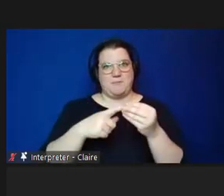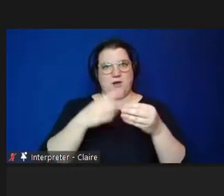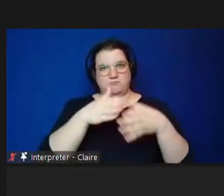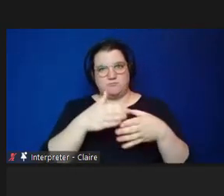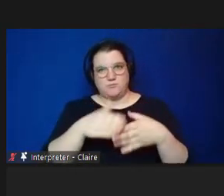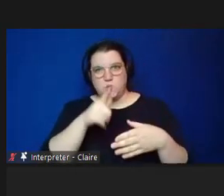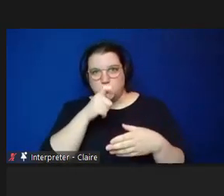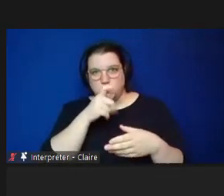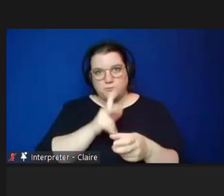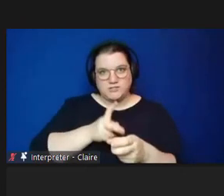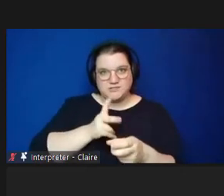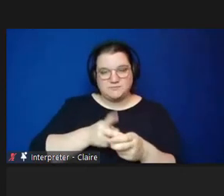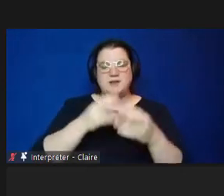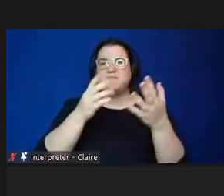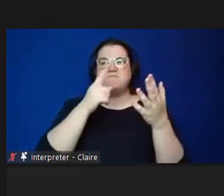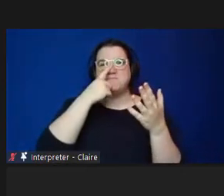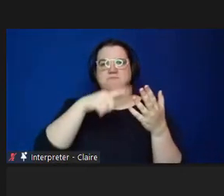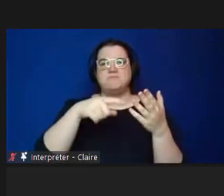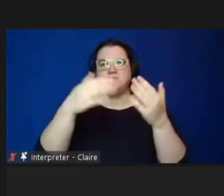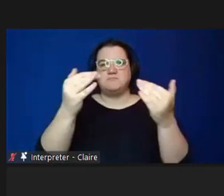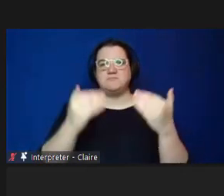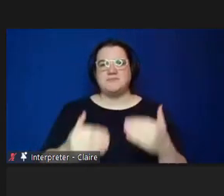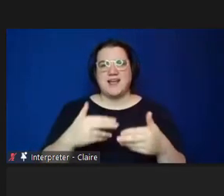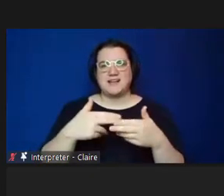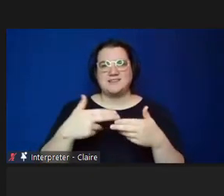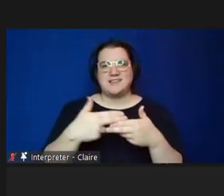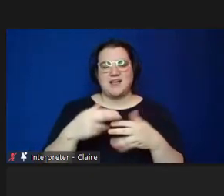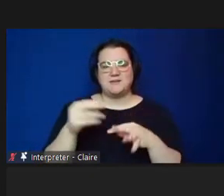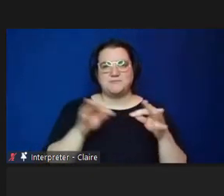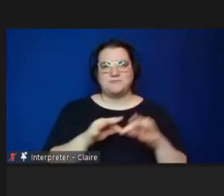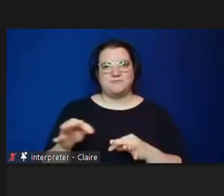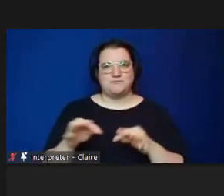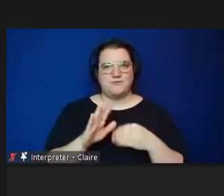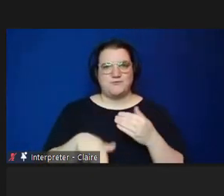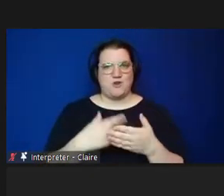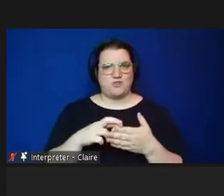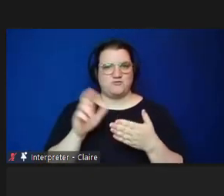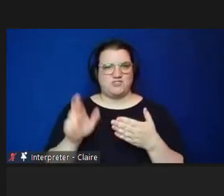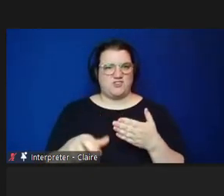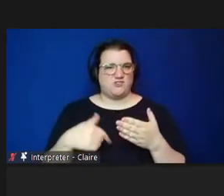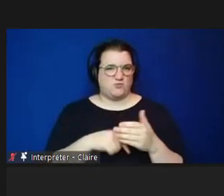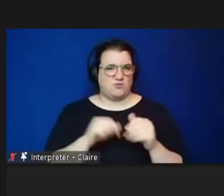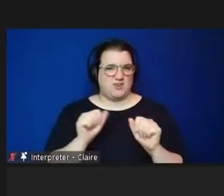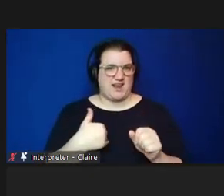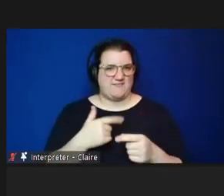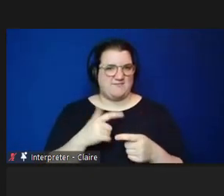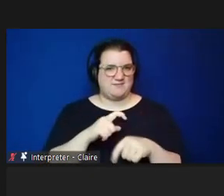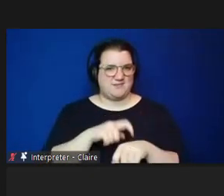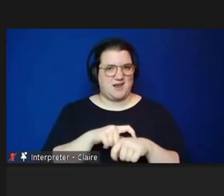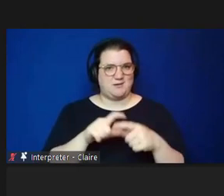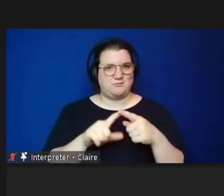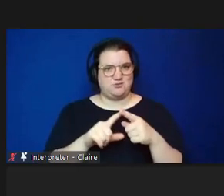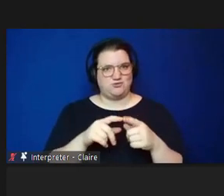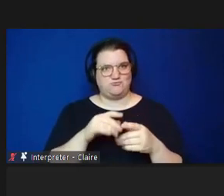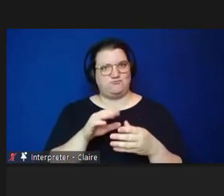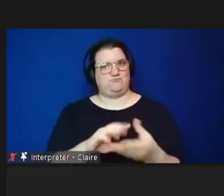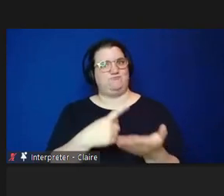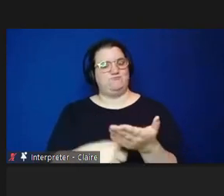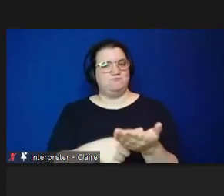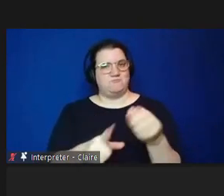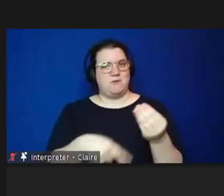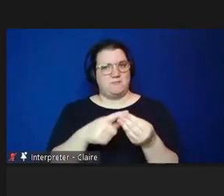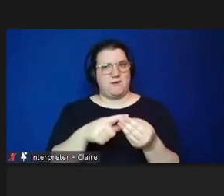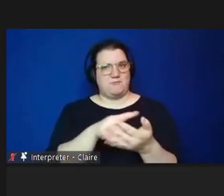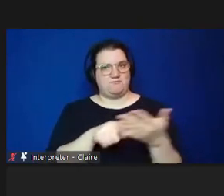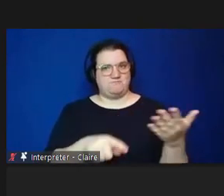the next slide, which is going over the results so we can have some time here. So like I said, we've surveyed